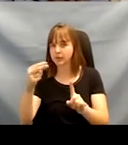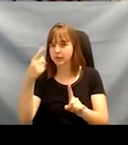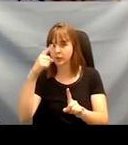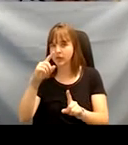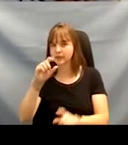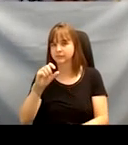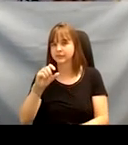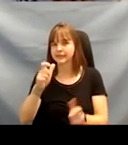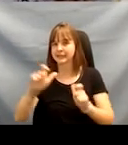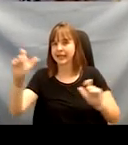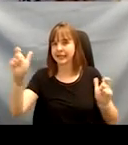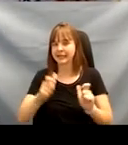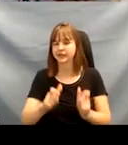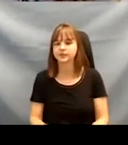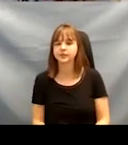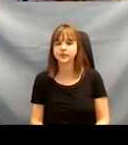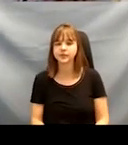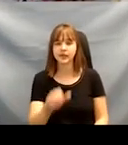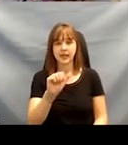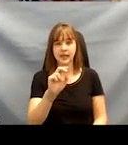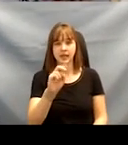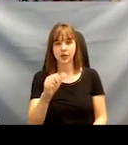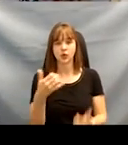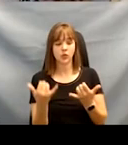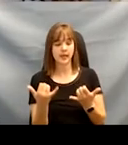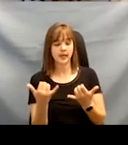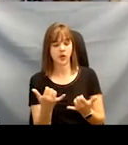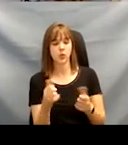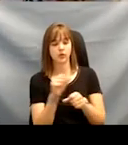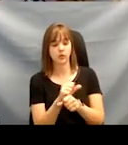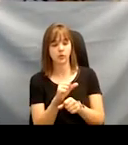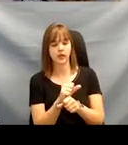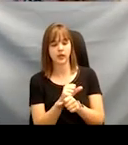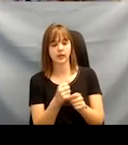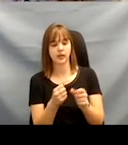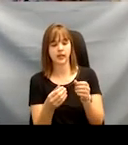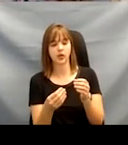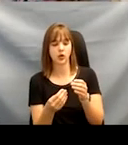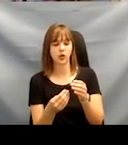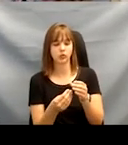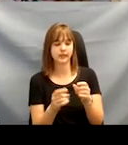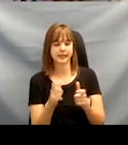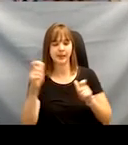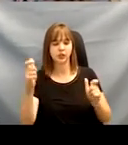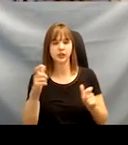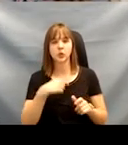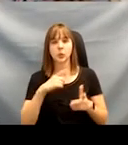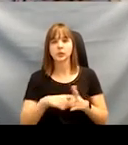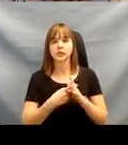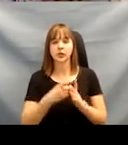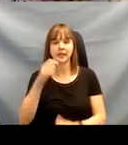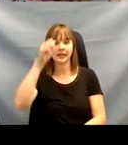Sure, yeah. So we're definitely in the expansion stage at this moment, starting from Alaska at a small operation where we don't even have a